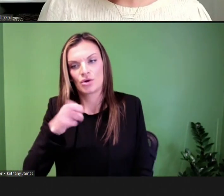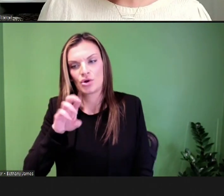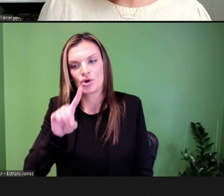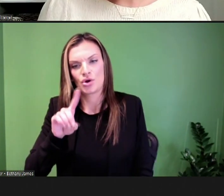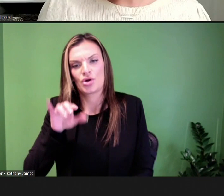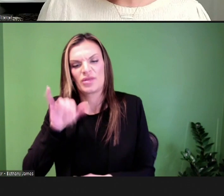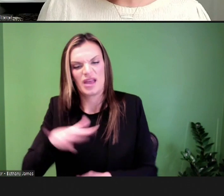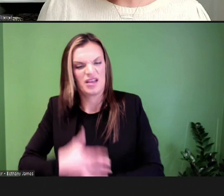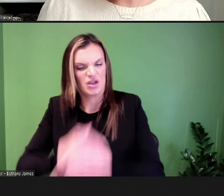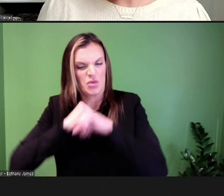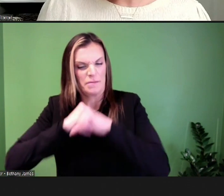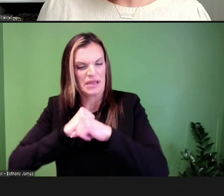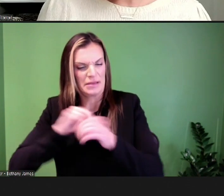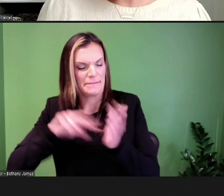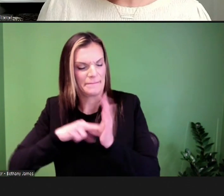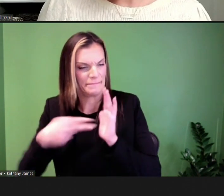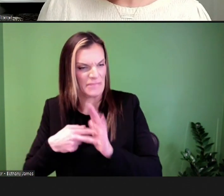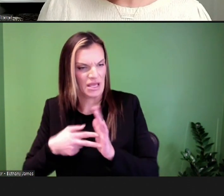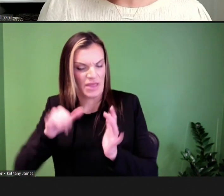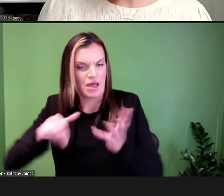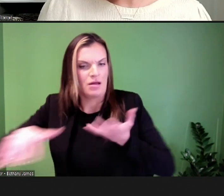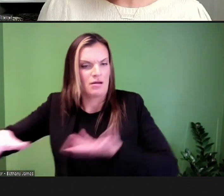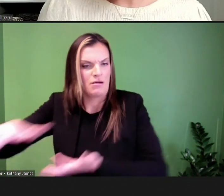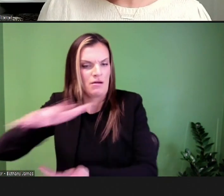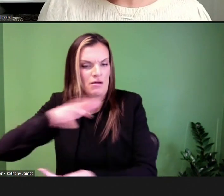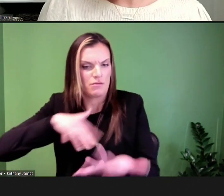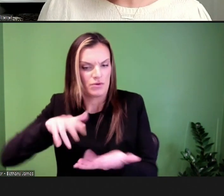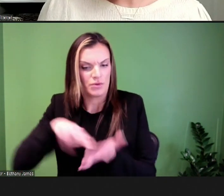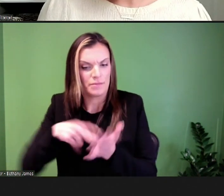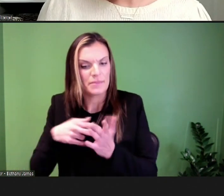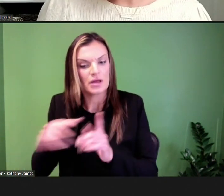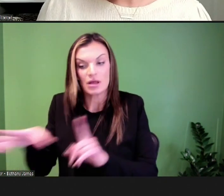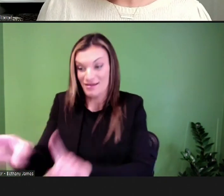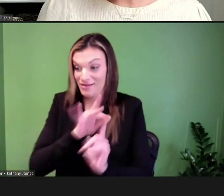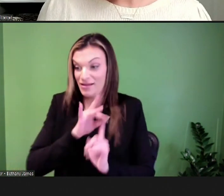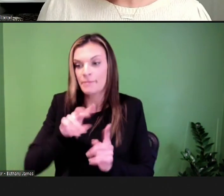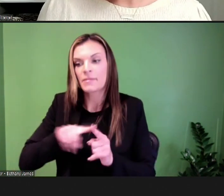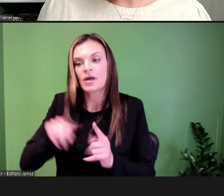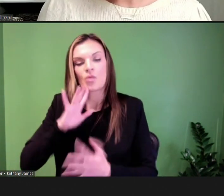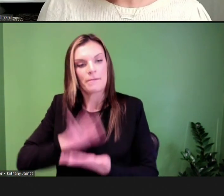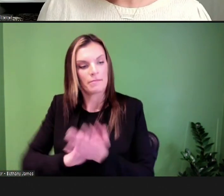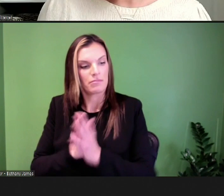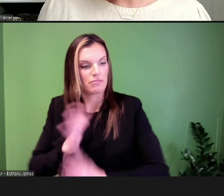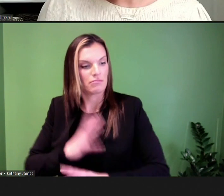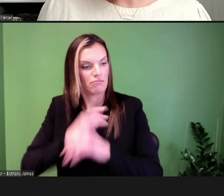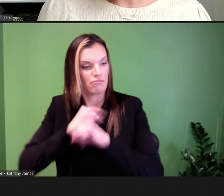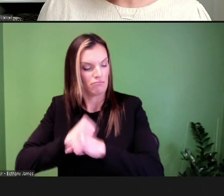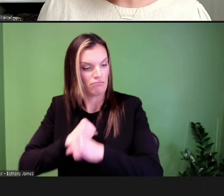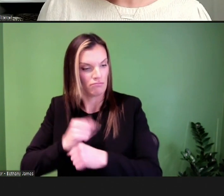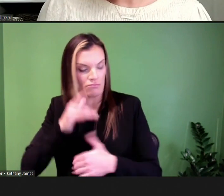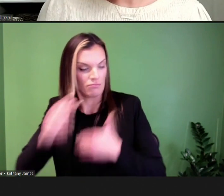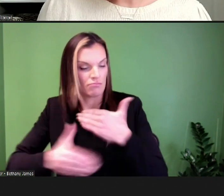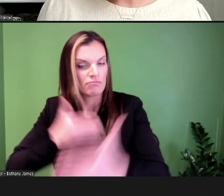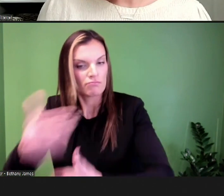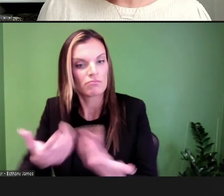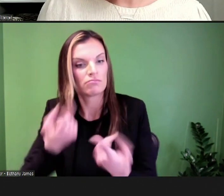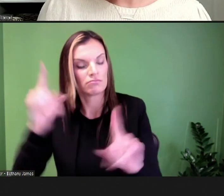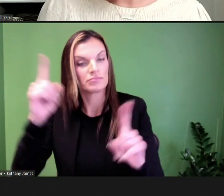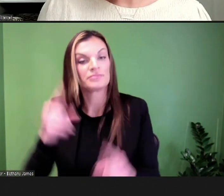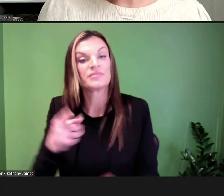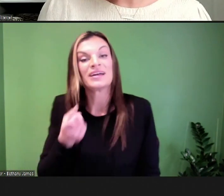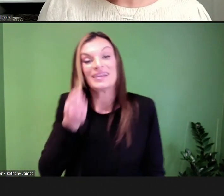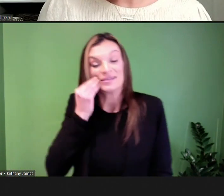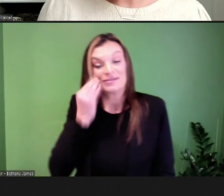What does endemic COVID mean? And I'd like to start out by saying that it's not something magical that happens overnight. It's not that we reach a